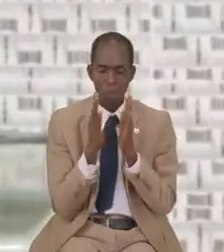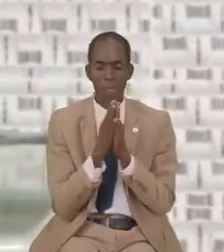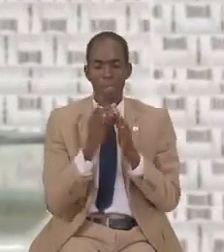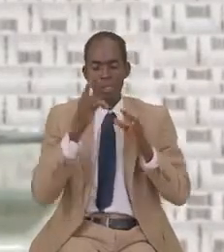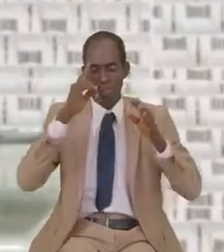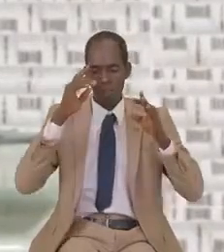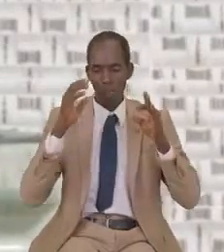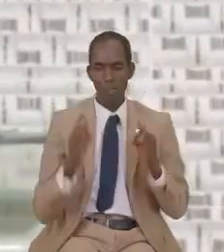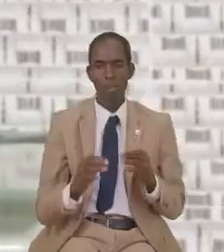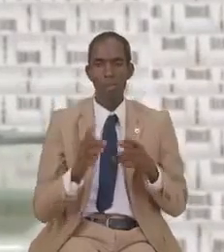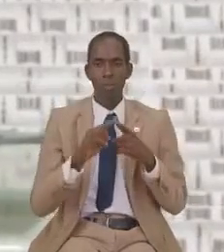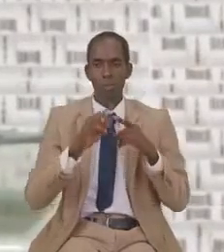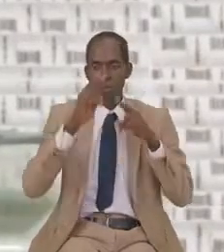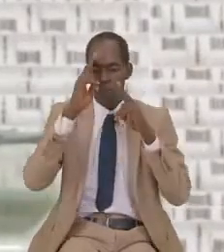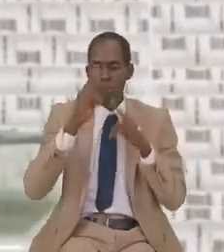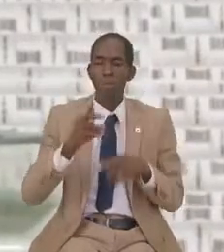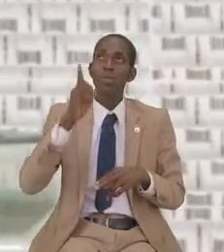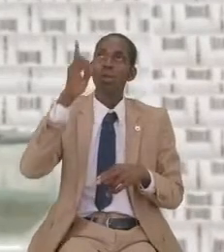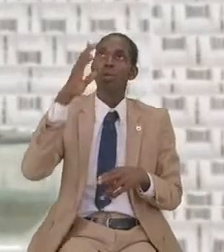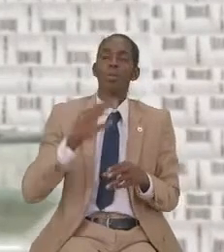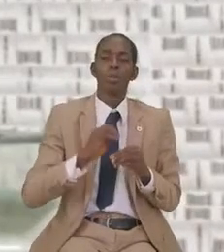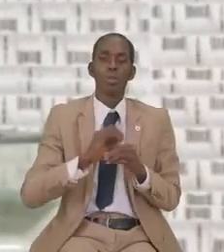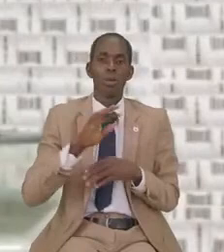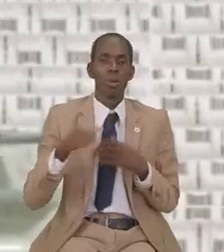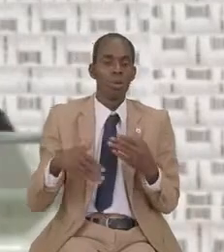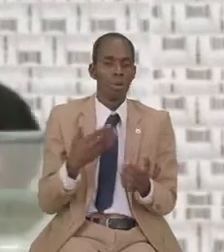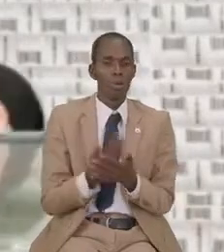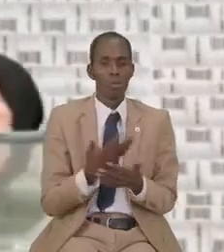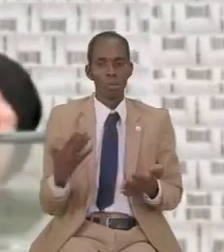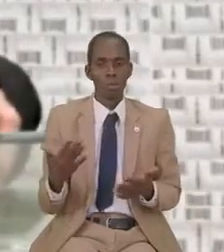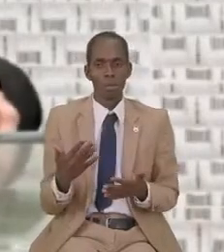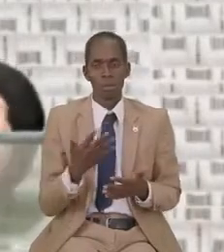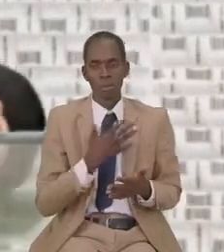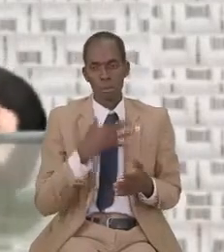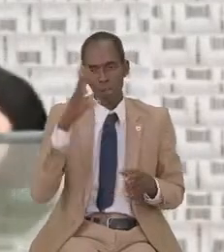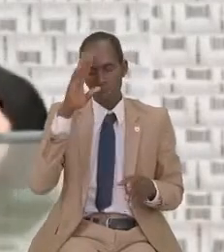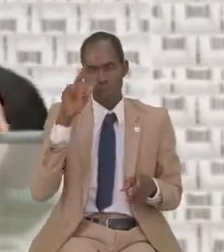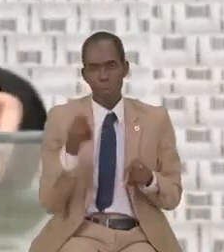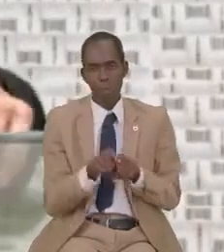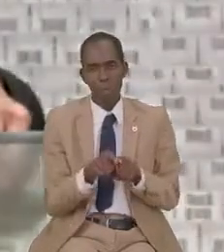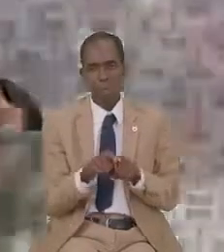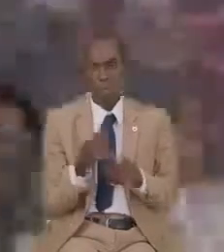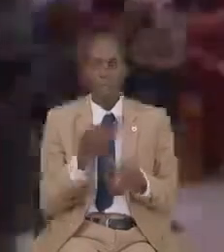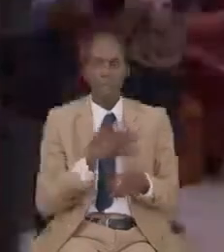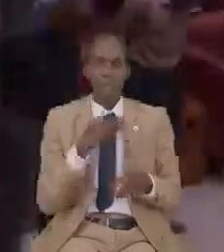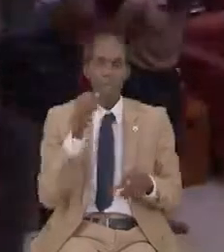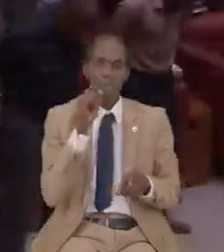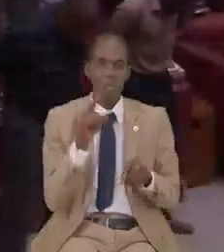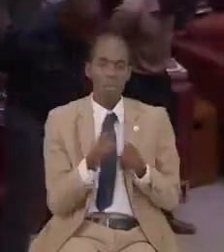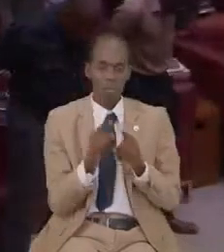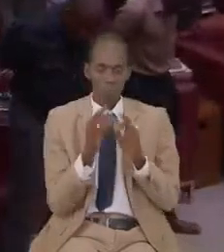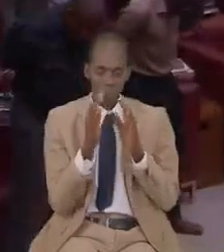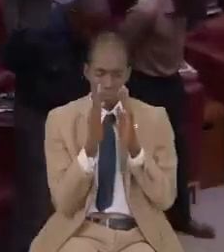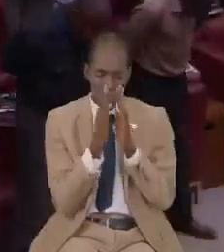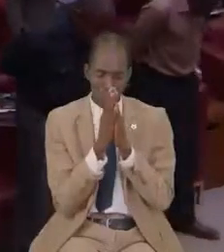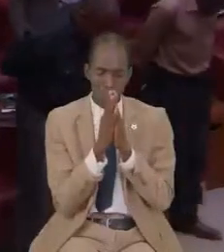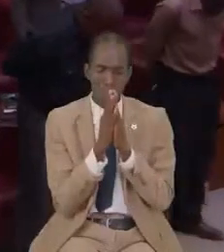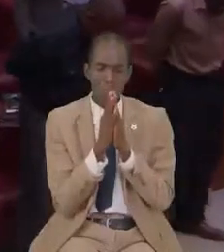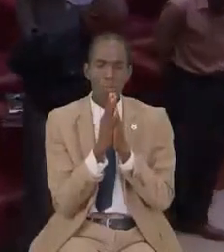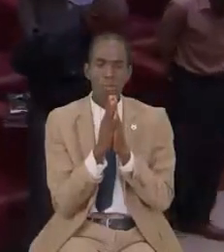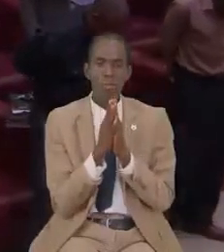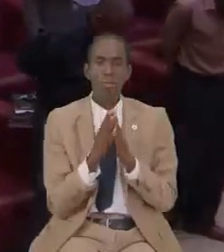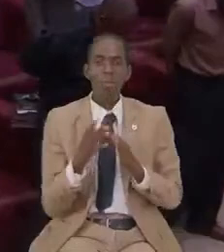things, to live for him. Pray, brother. Sister, pray. The tendency